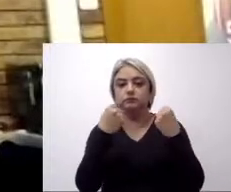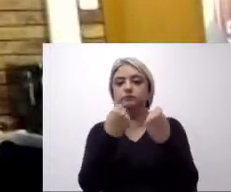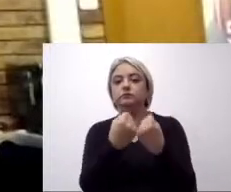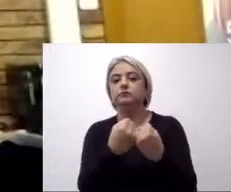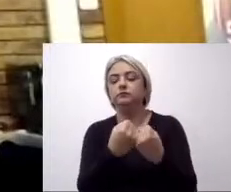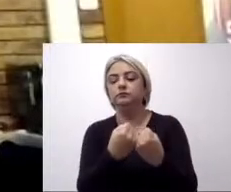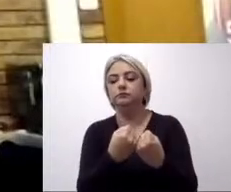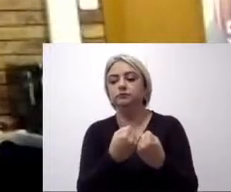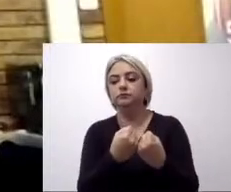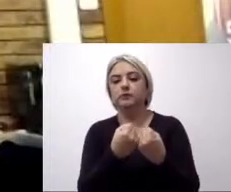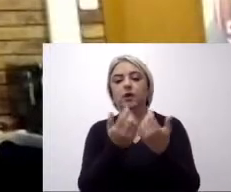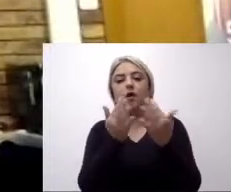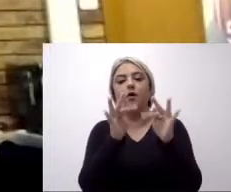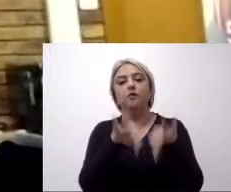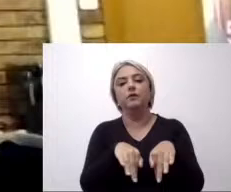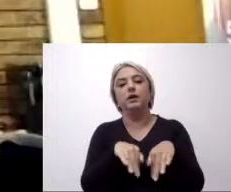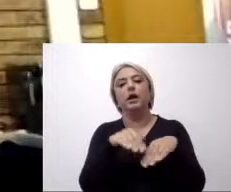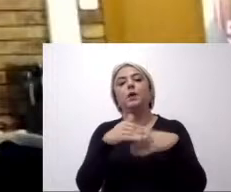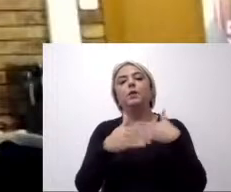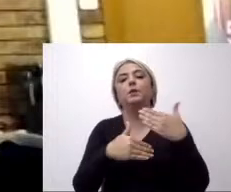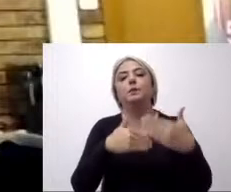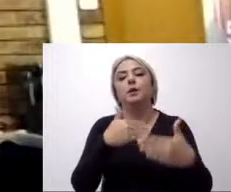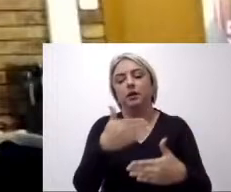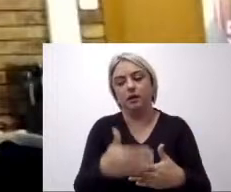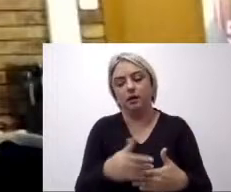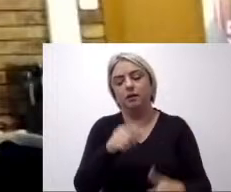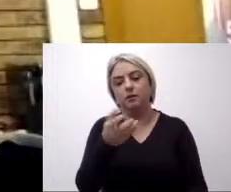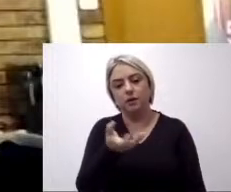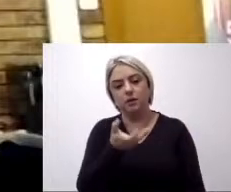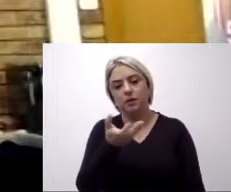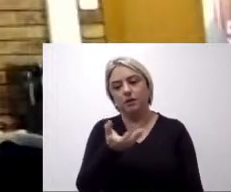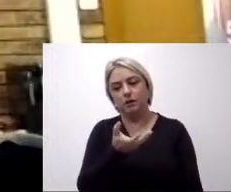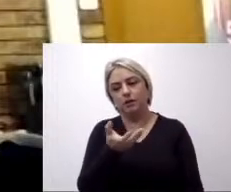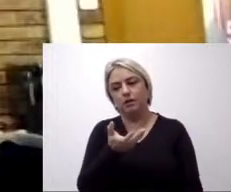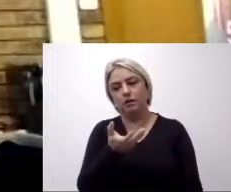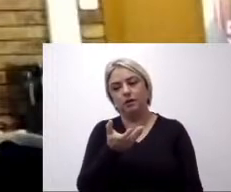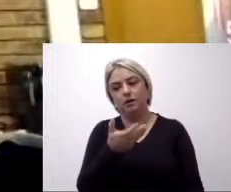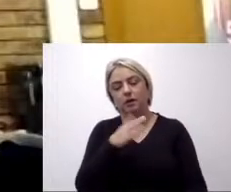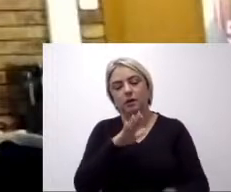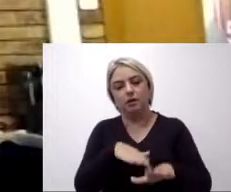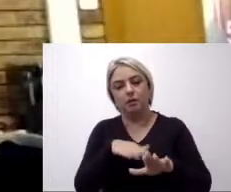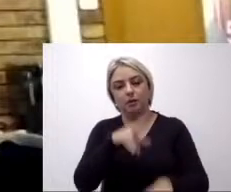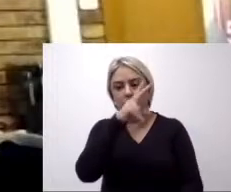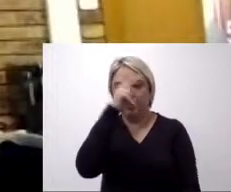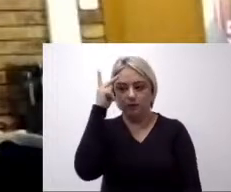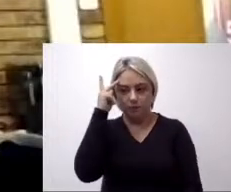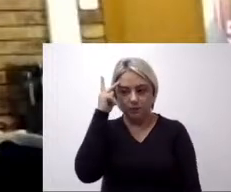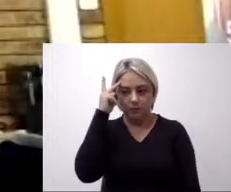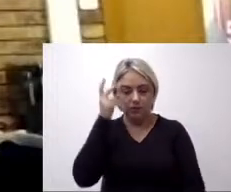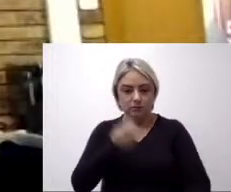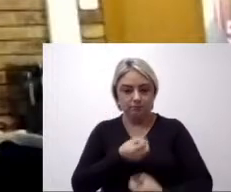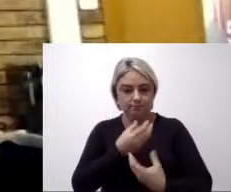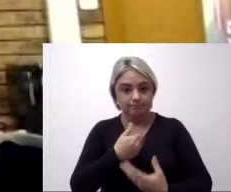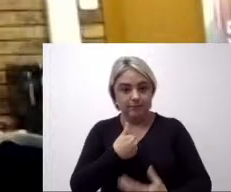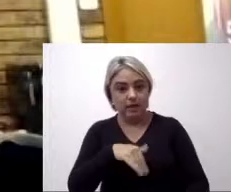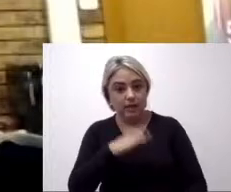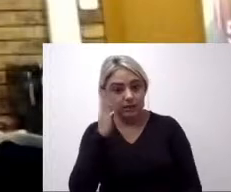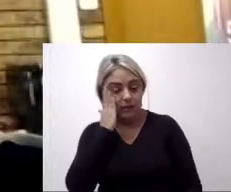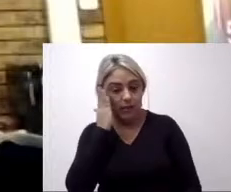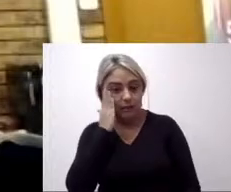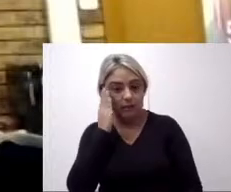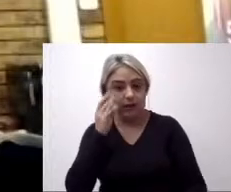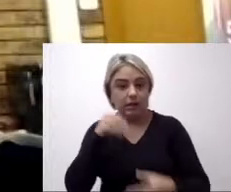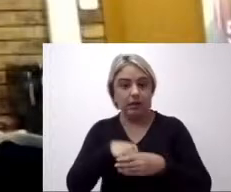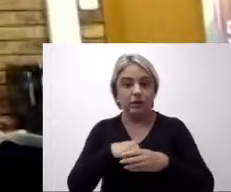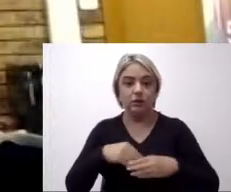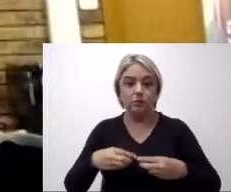what I would like to push people, if you really want to understand what's happened inside the Ministry of Environment, is to really